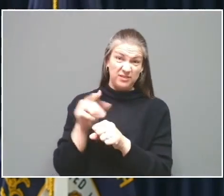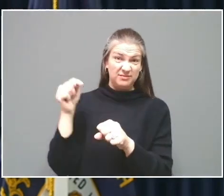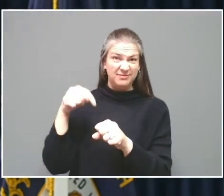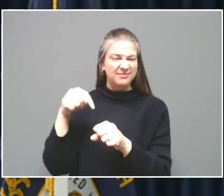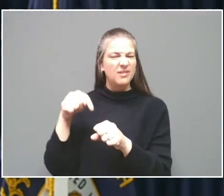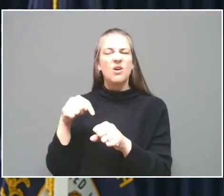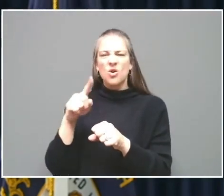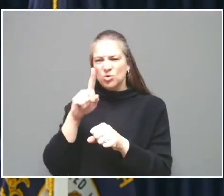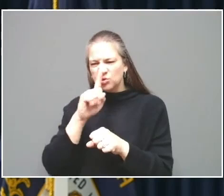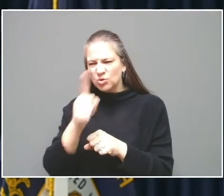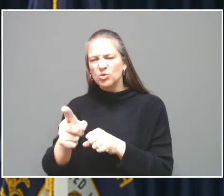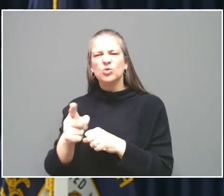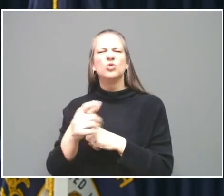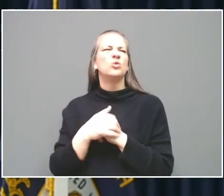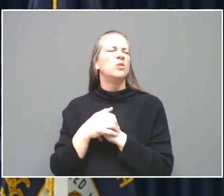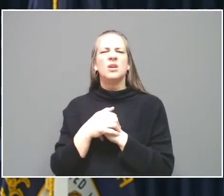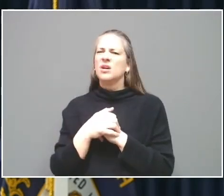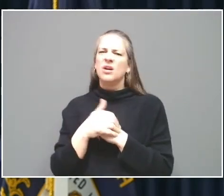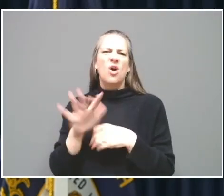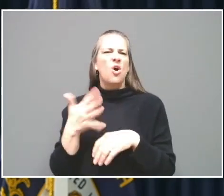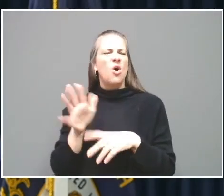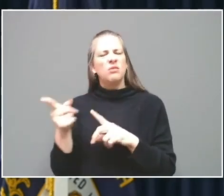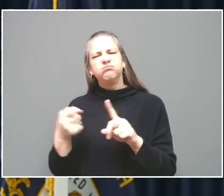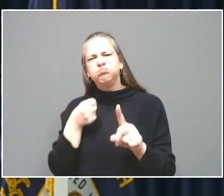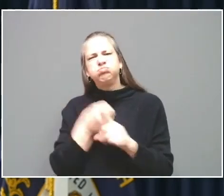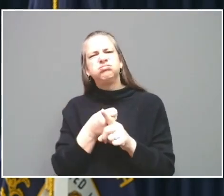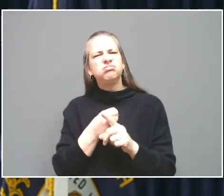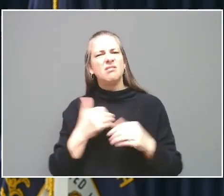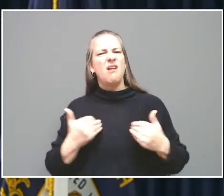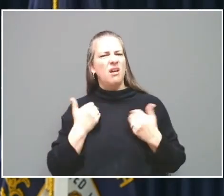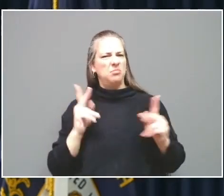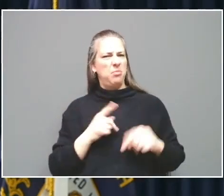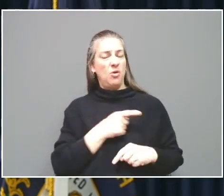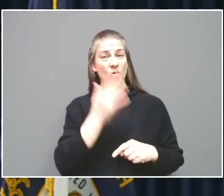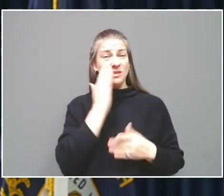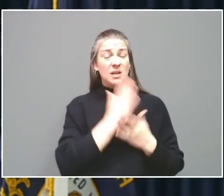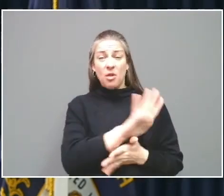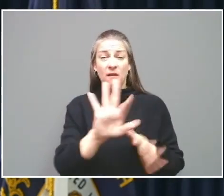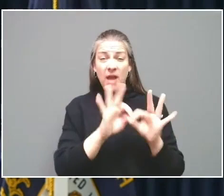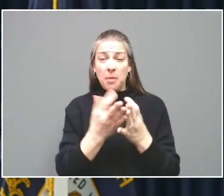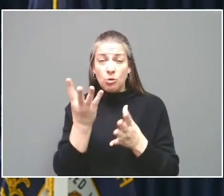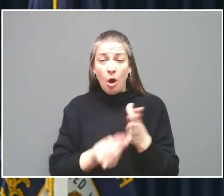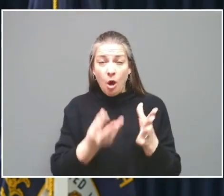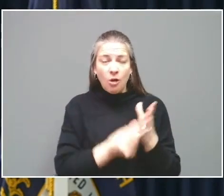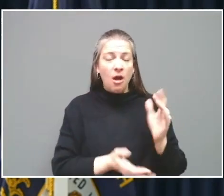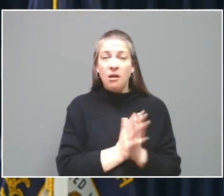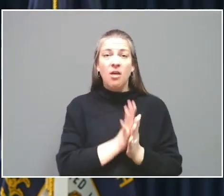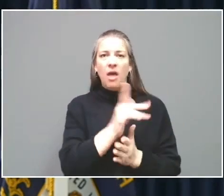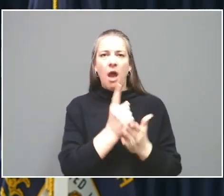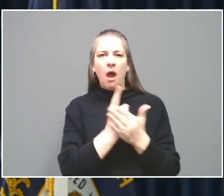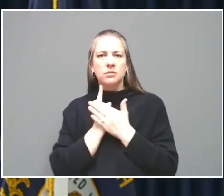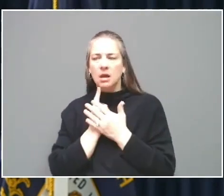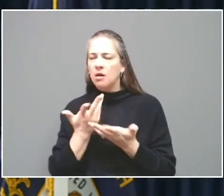serious impact on our young people. They lost family members, they were isolated from friends, teachers, coaches, and